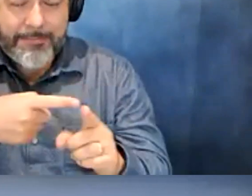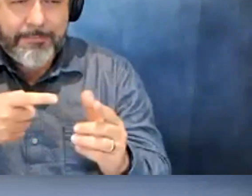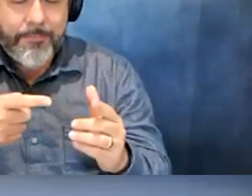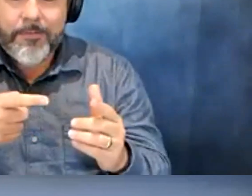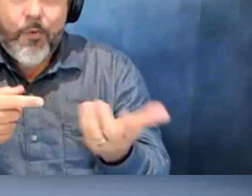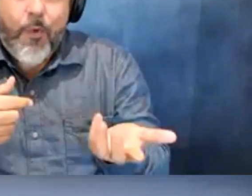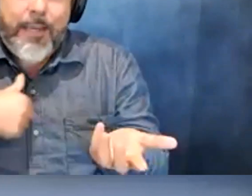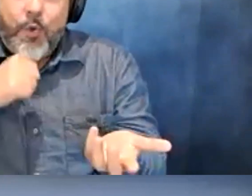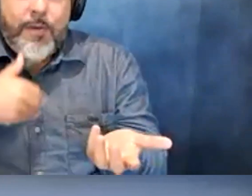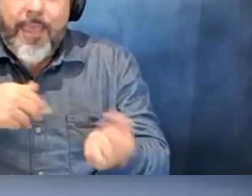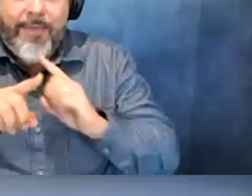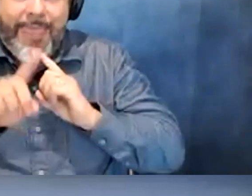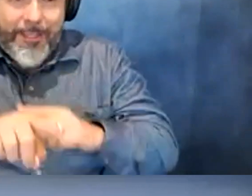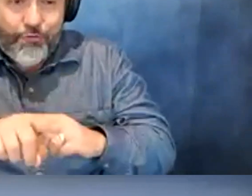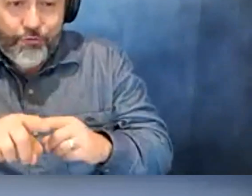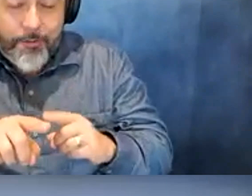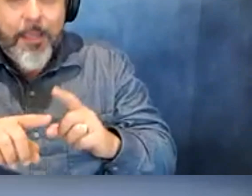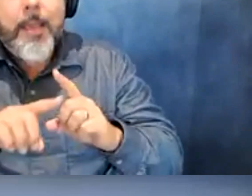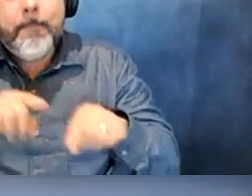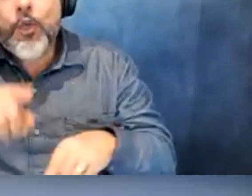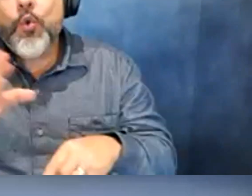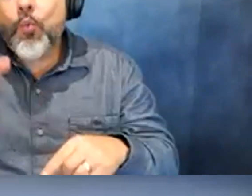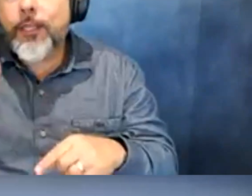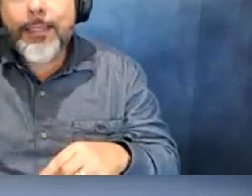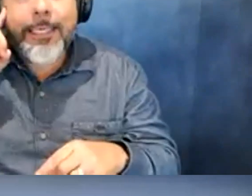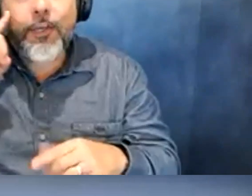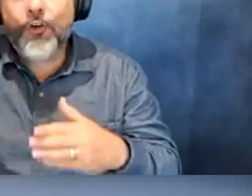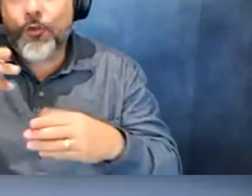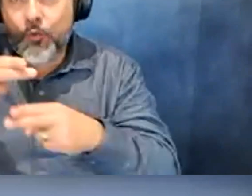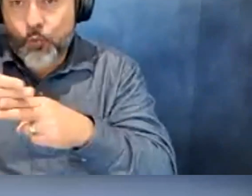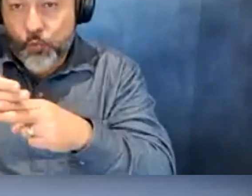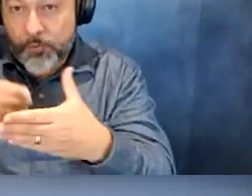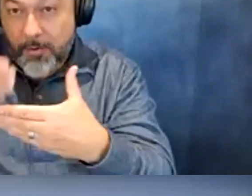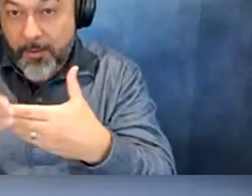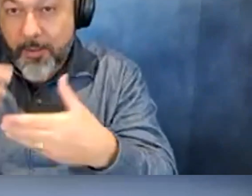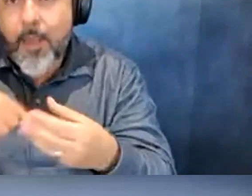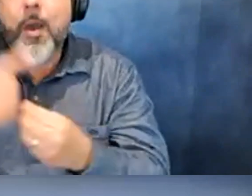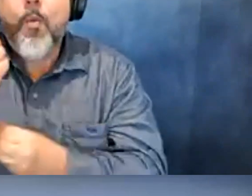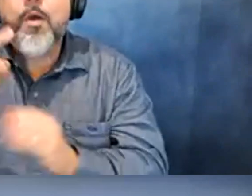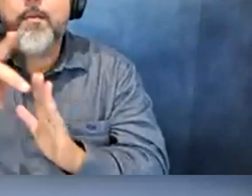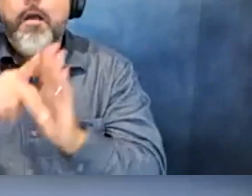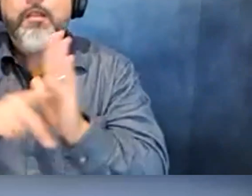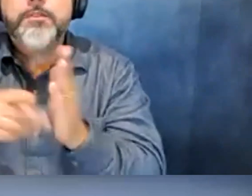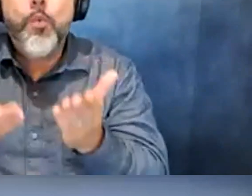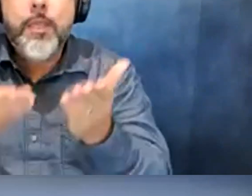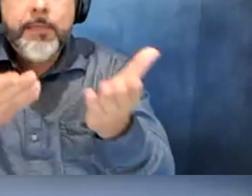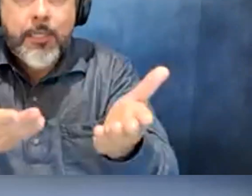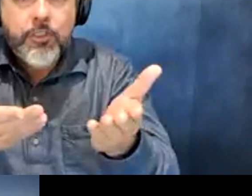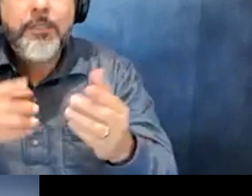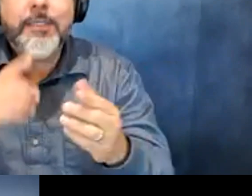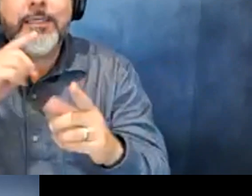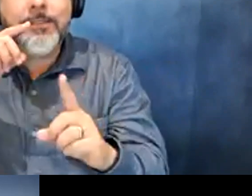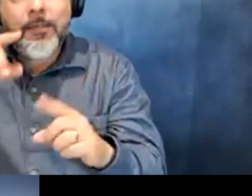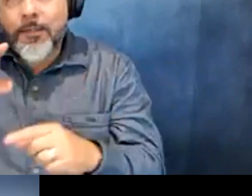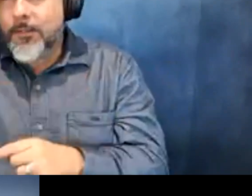an answer other than you're going to hear in a little bit about one of the policy recommendations, which is a targeted